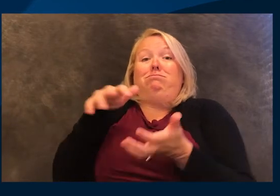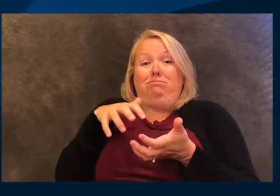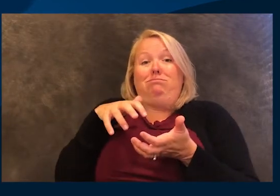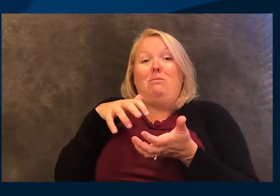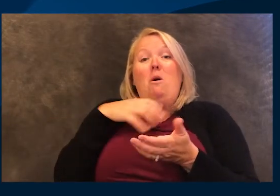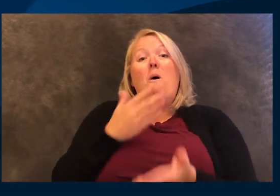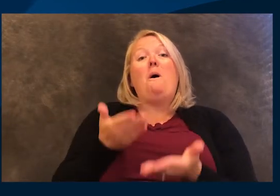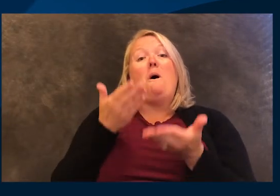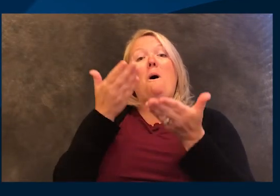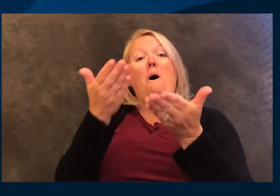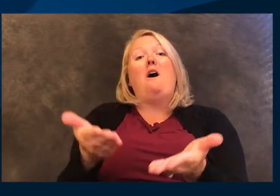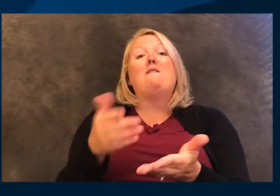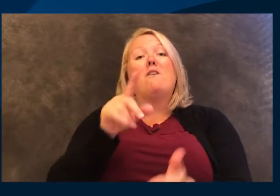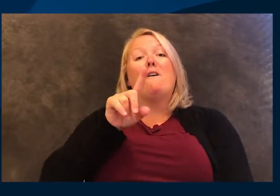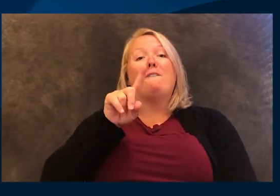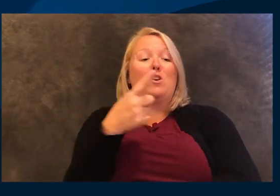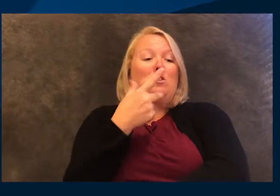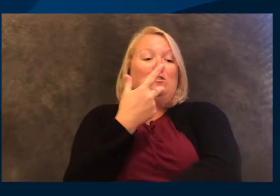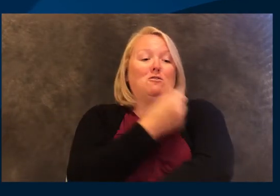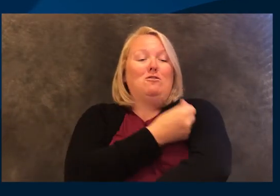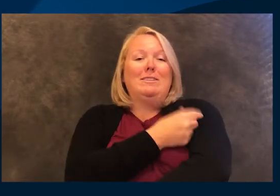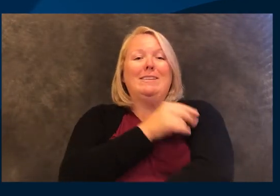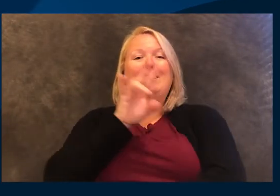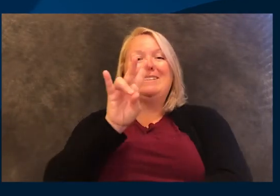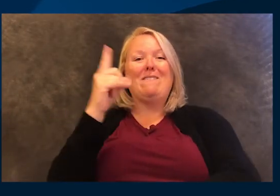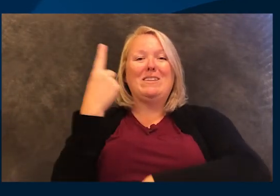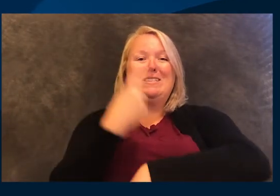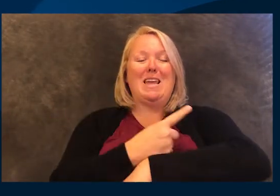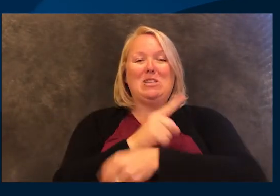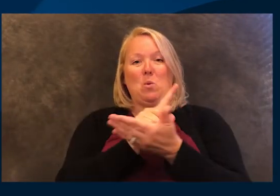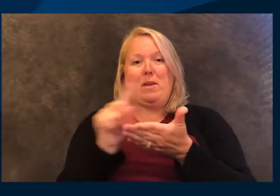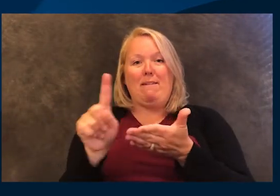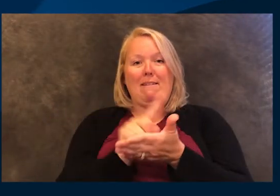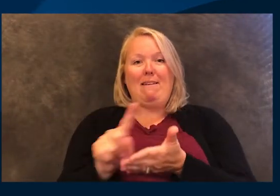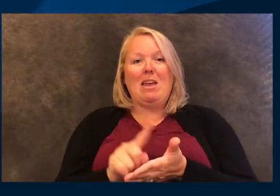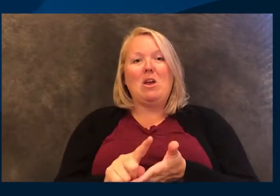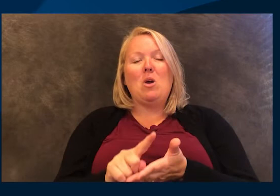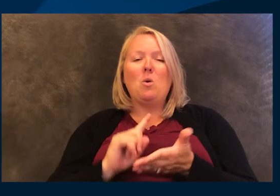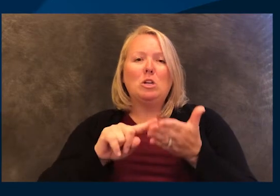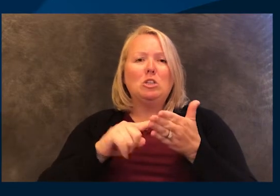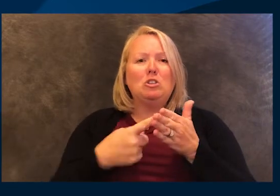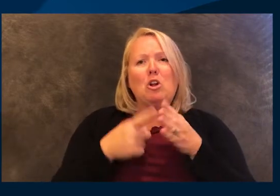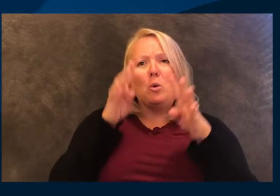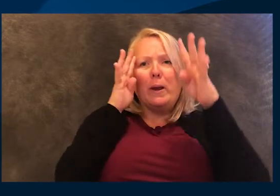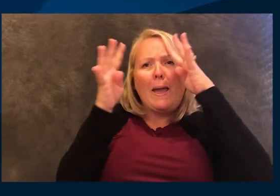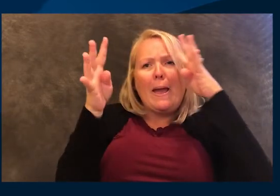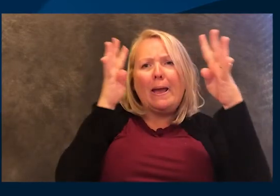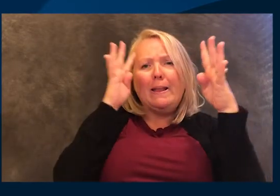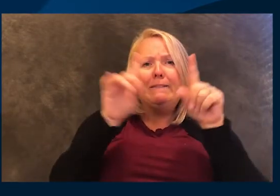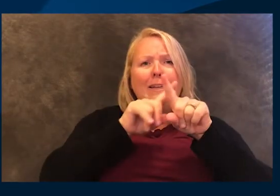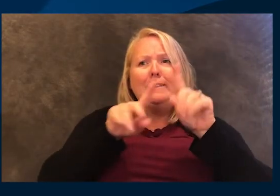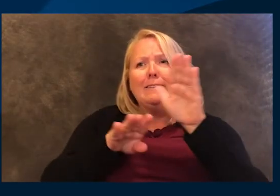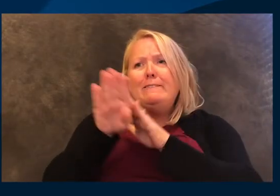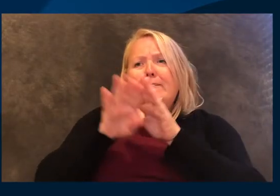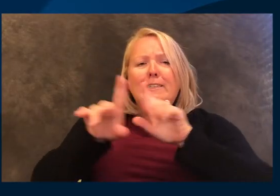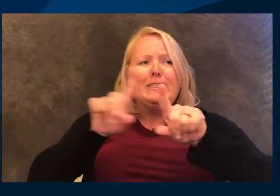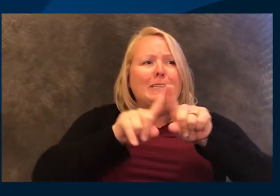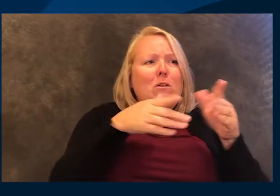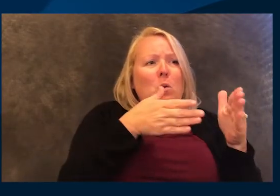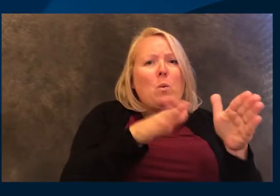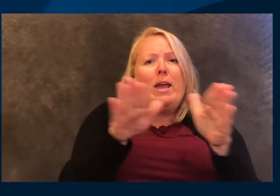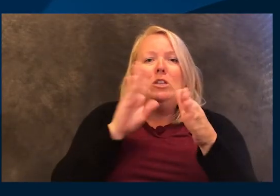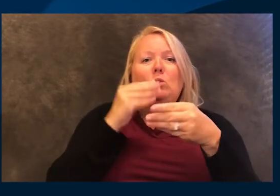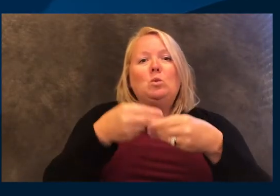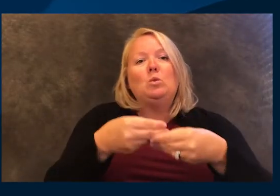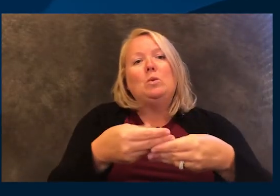dose appointments 7 days a week. And we're shifting gears. We're starting to get creative and develop some new models to deliver vaccine